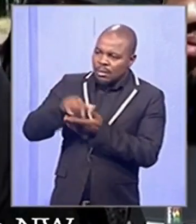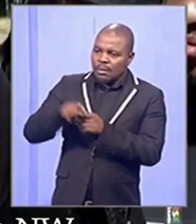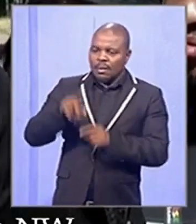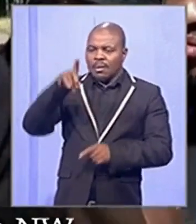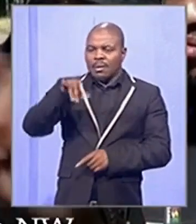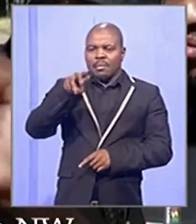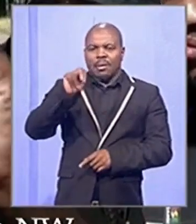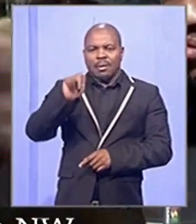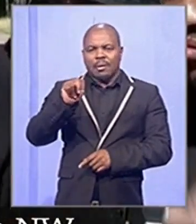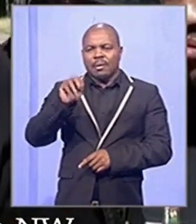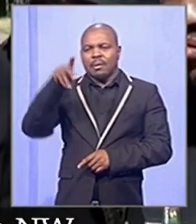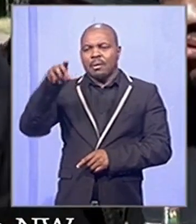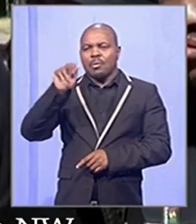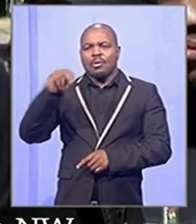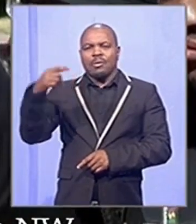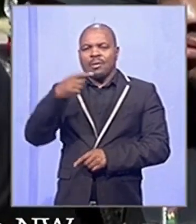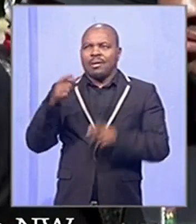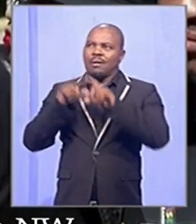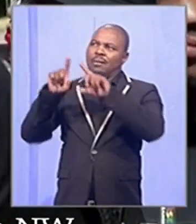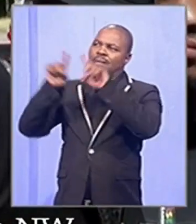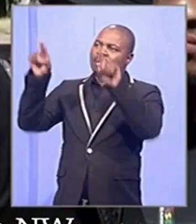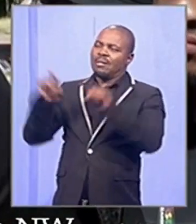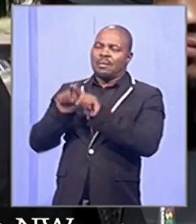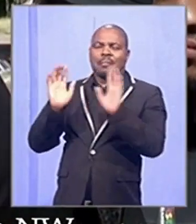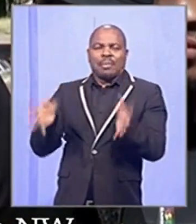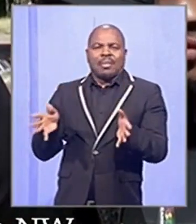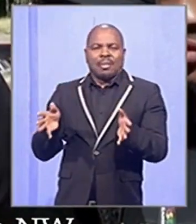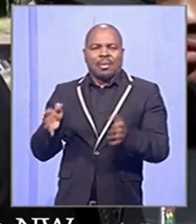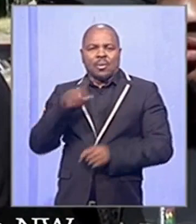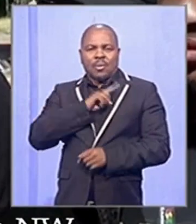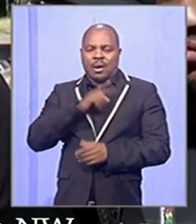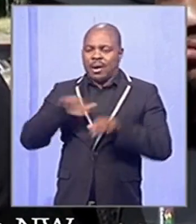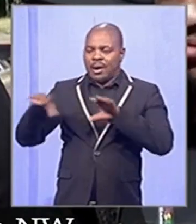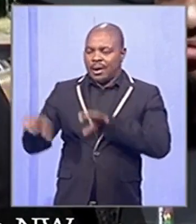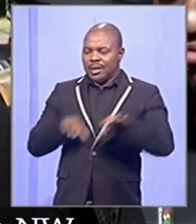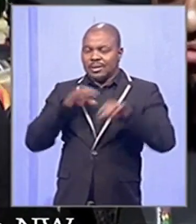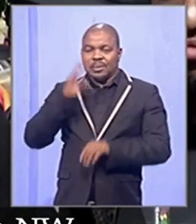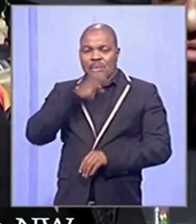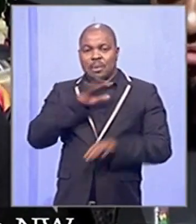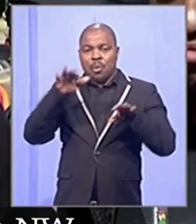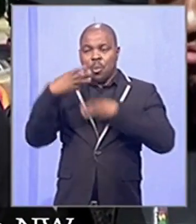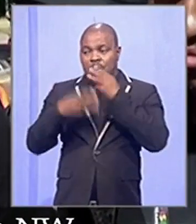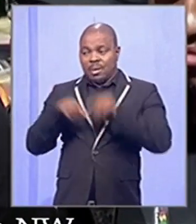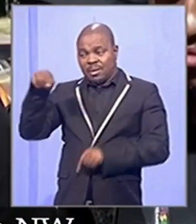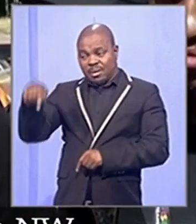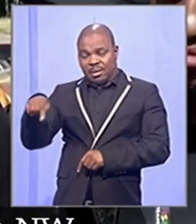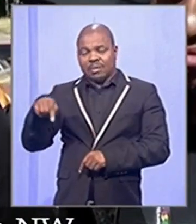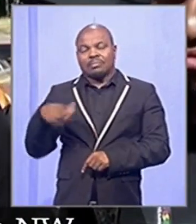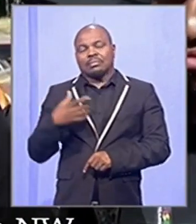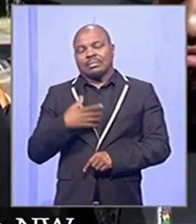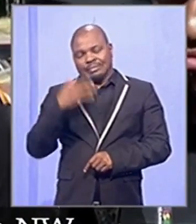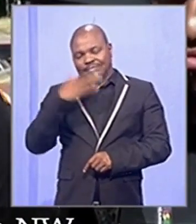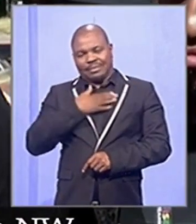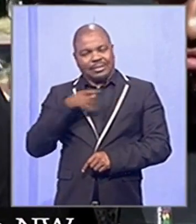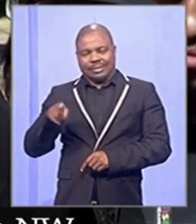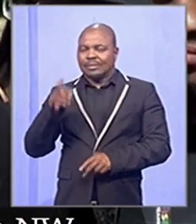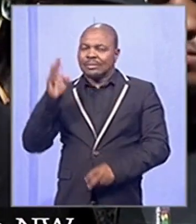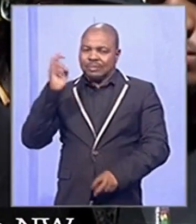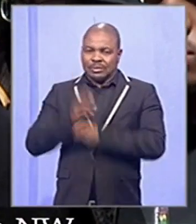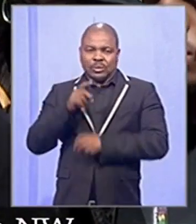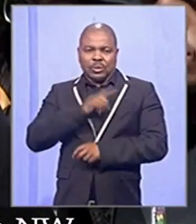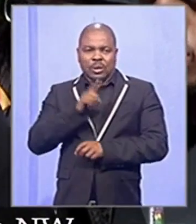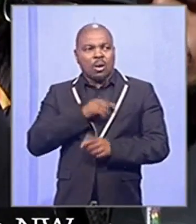here when you walk in, the arrival is called ping pong. And there is no place called ping pong, which means it's just a placeholder that is there because